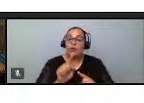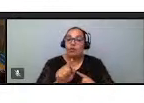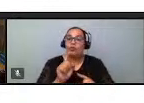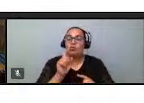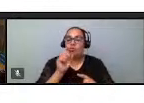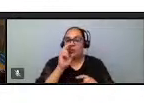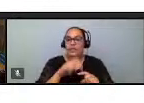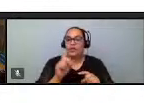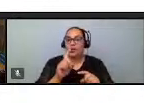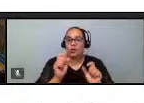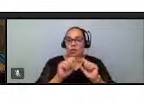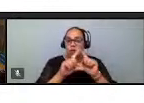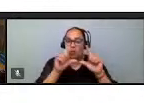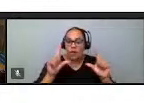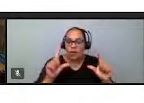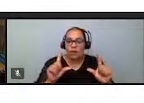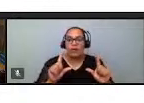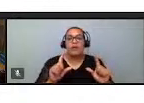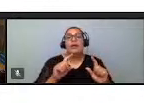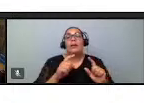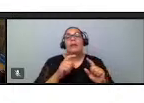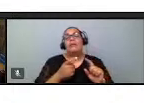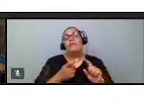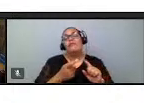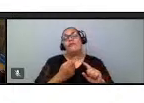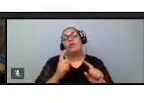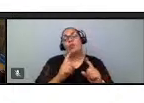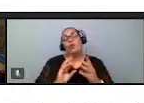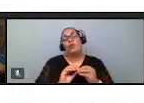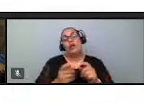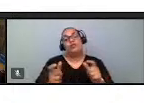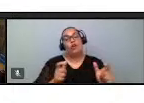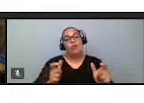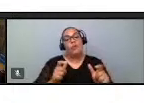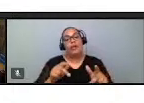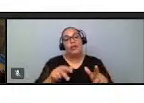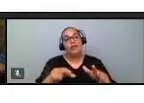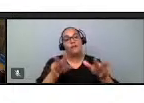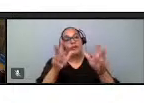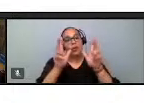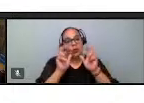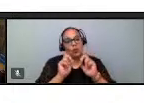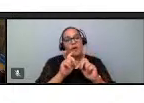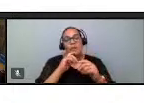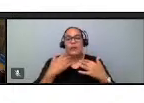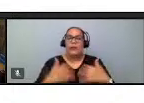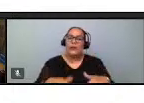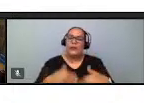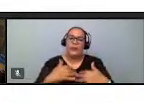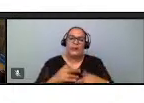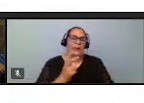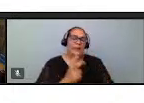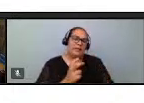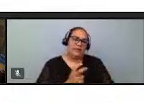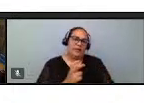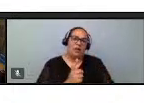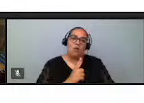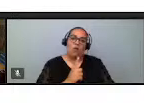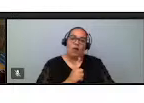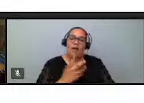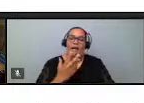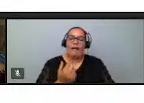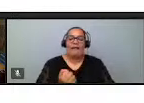be aware ma'am that from a production management perspective it is extremely difficult to